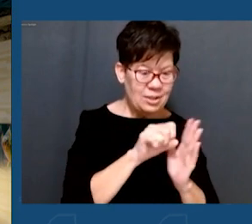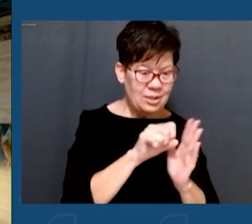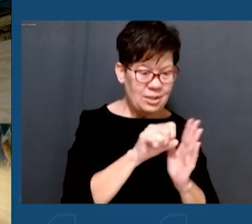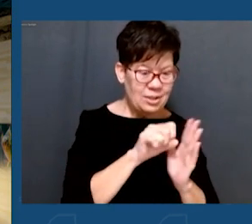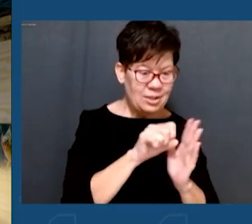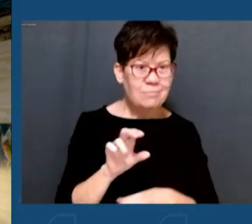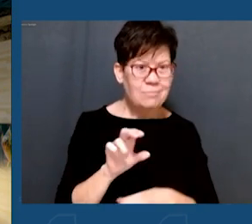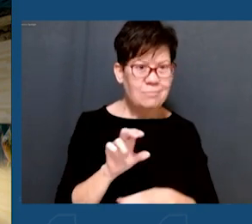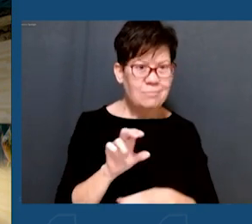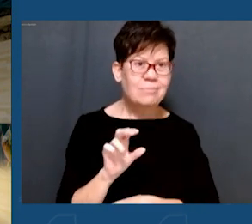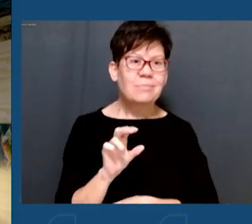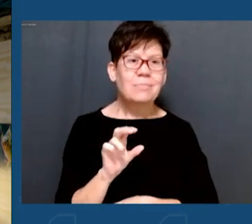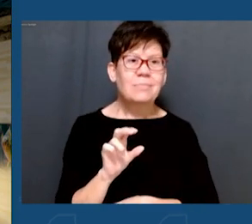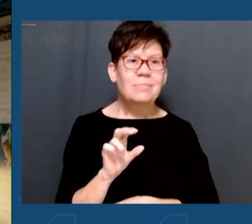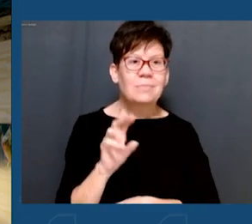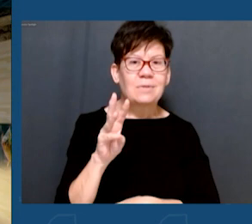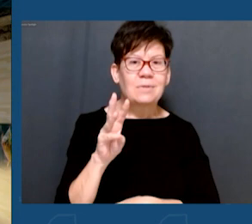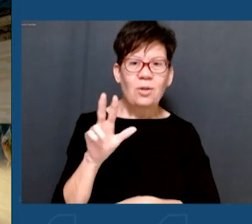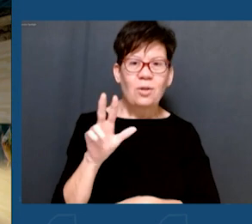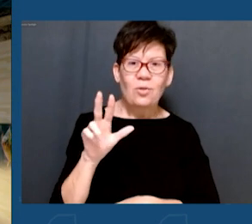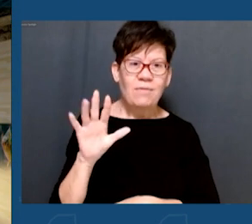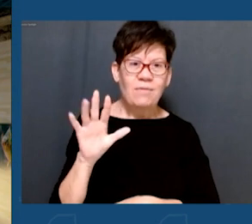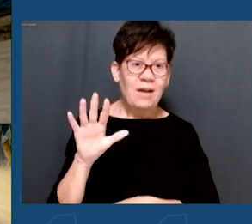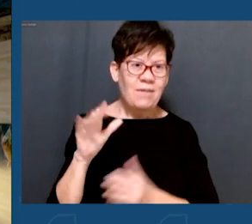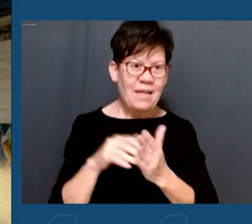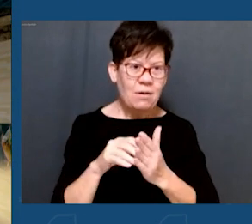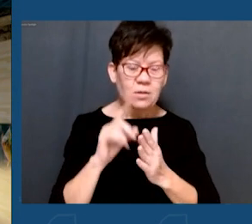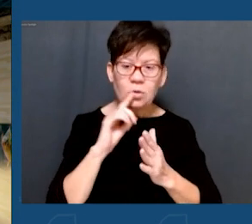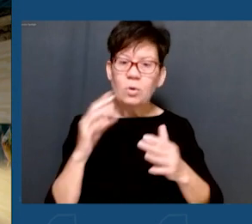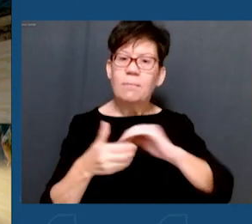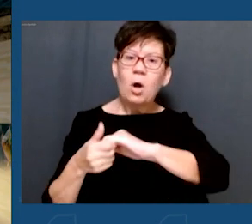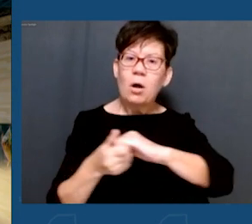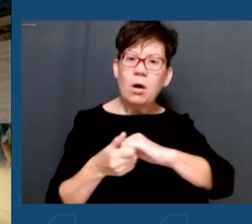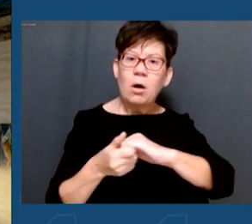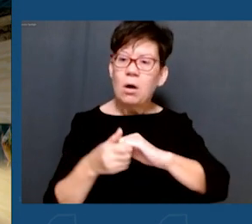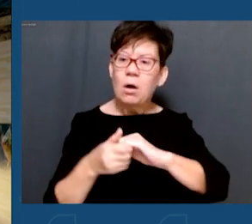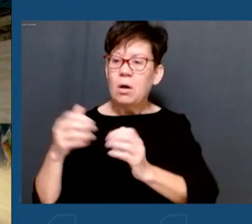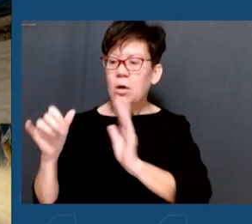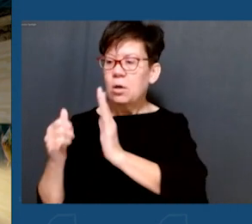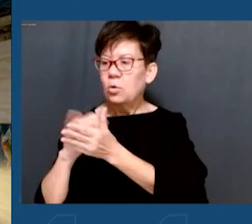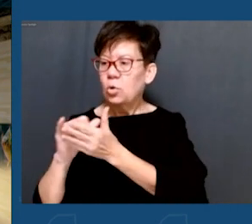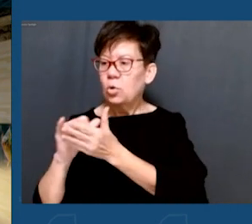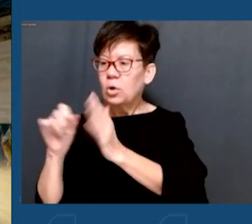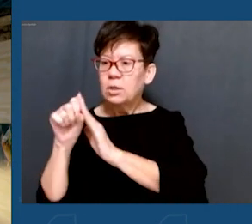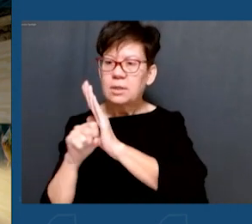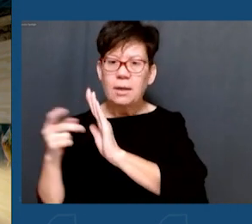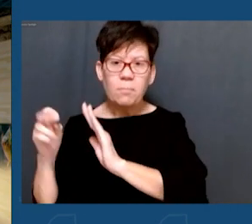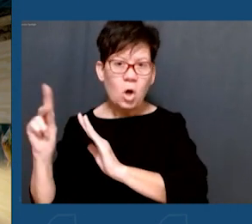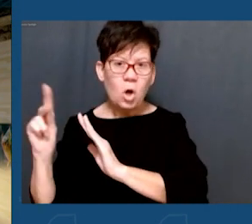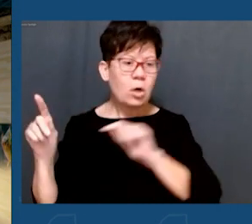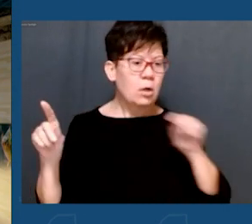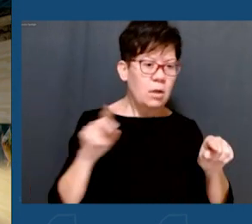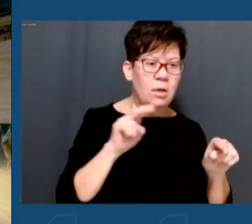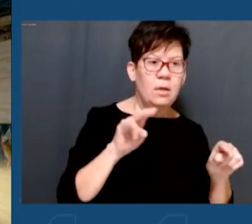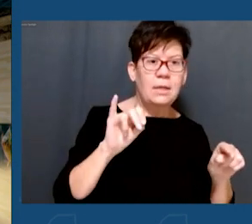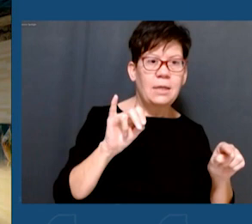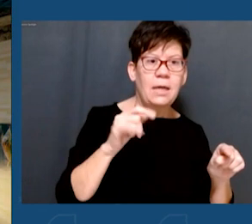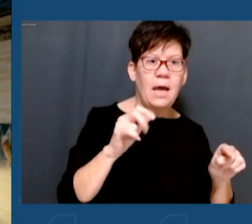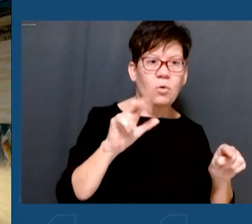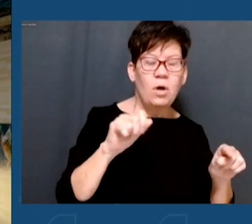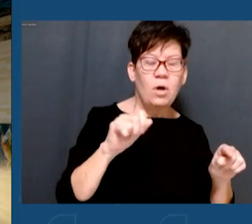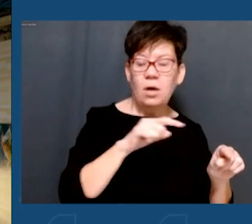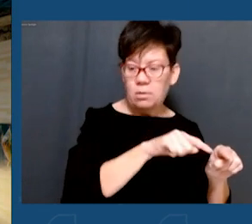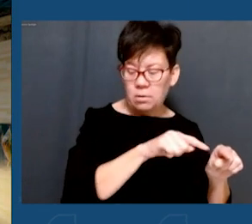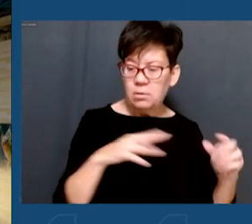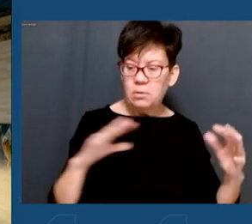$675,000. It'll be a partnership between the Aquarium and New York State Parks. And it'll highlight the notable wildlife of the river and the larger ecosystem